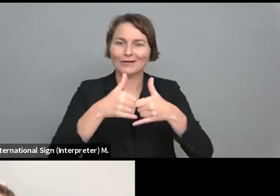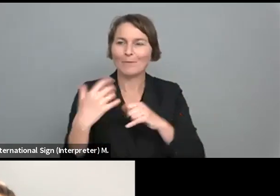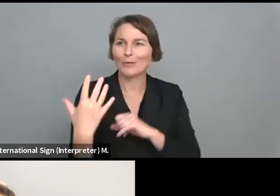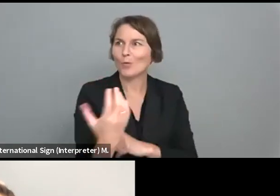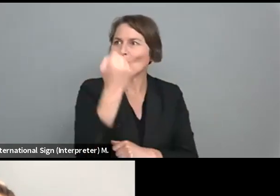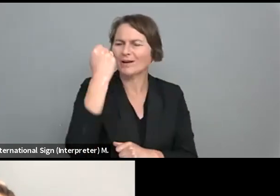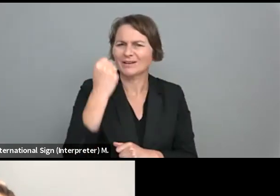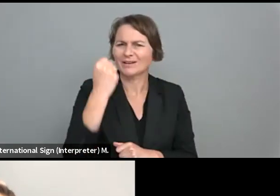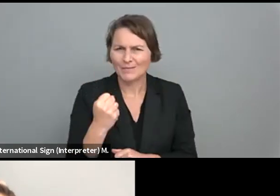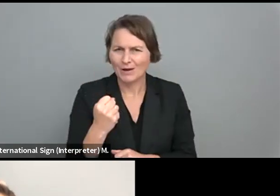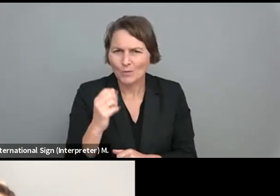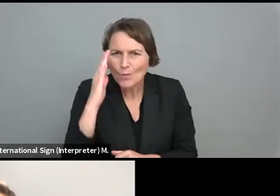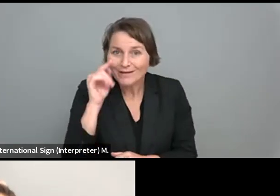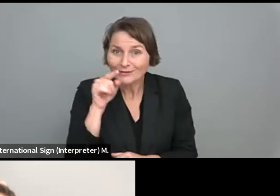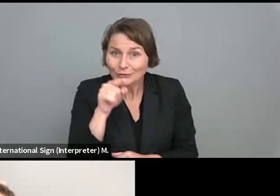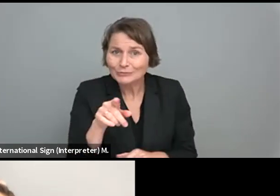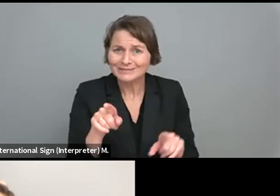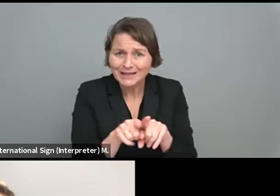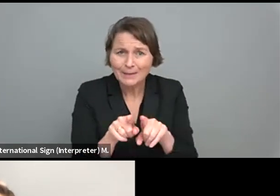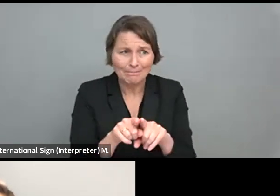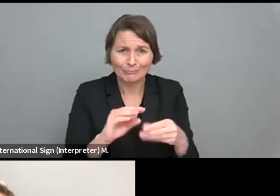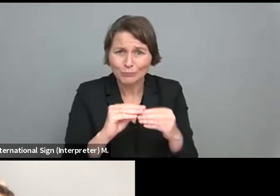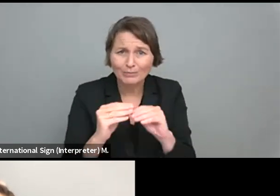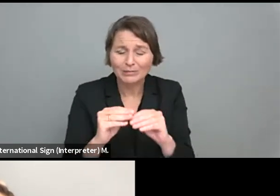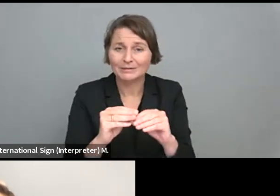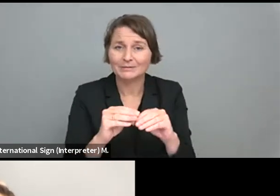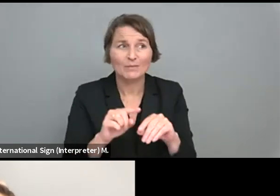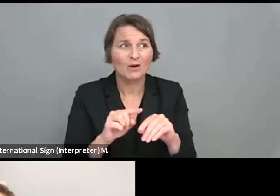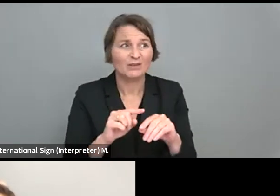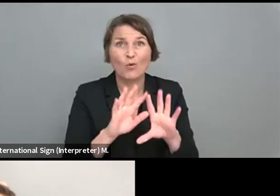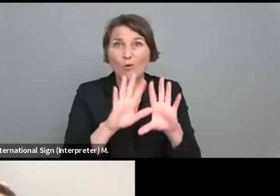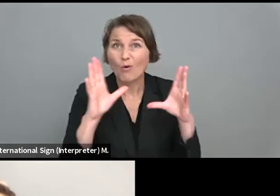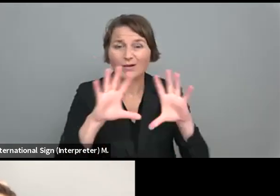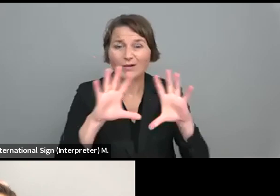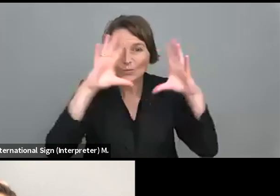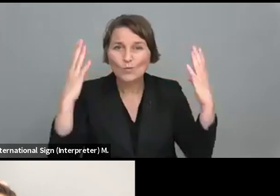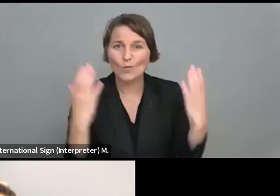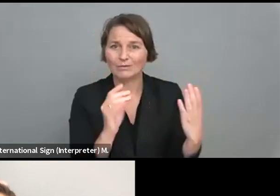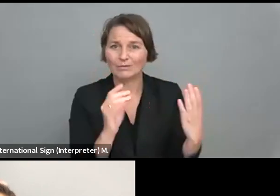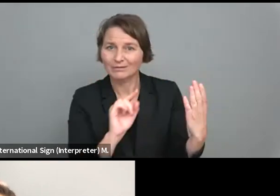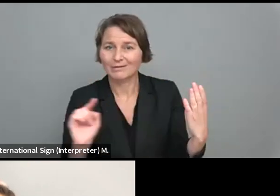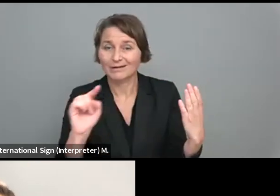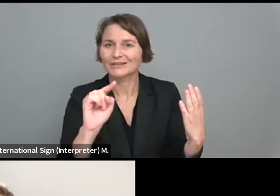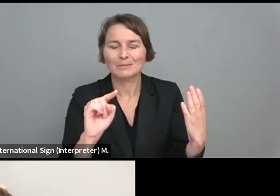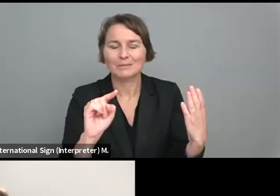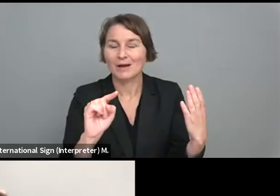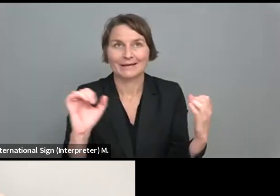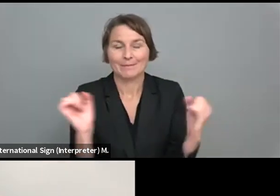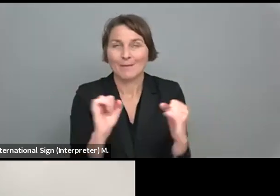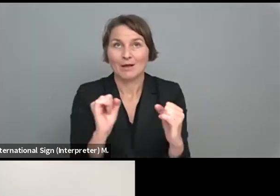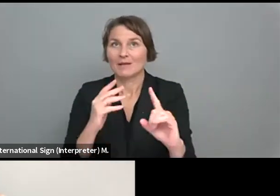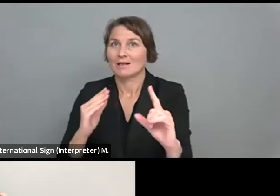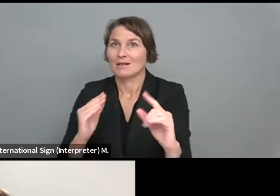the world that are commenting even in this conversation, this is still somewhat out of reach. Your thoughts?